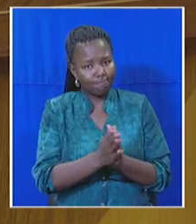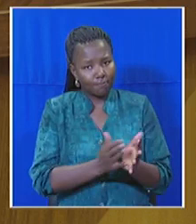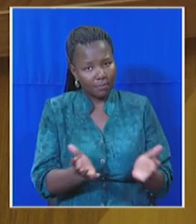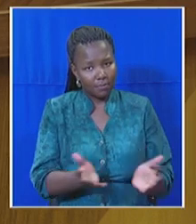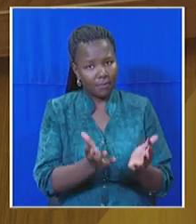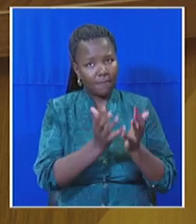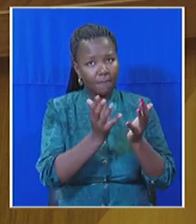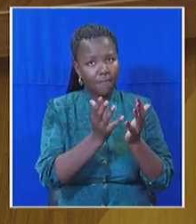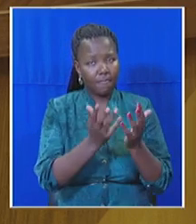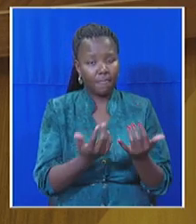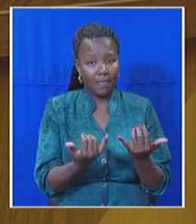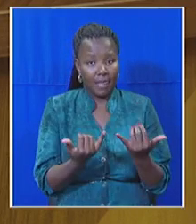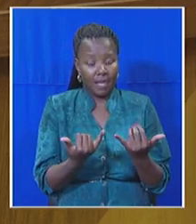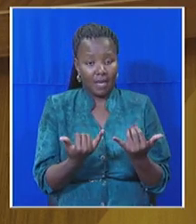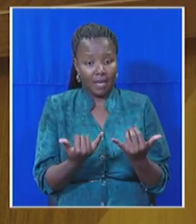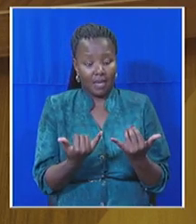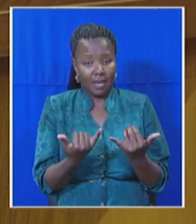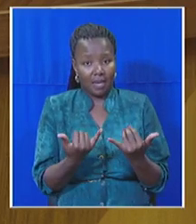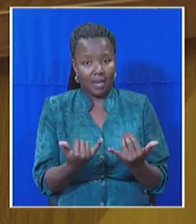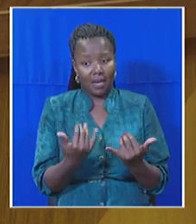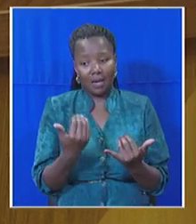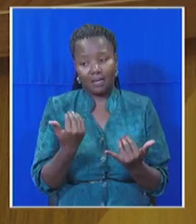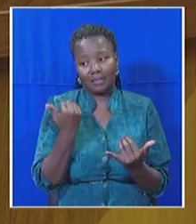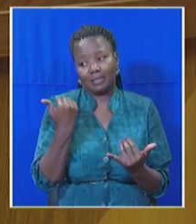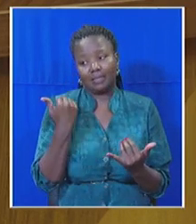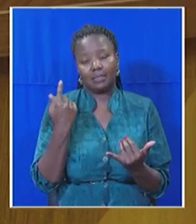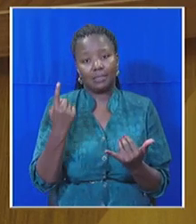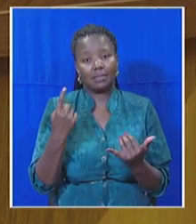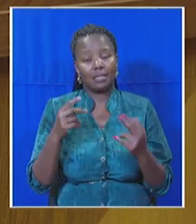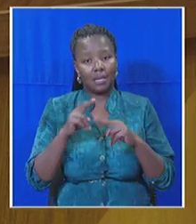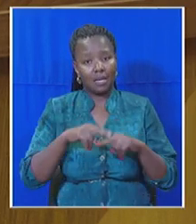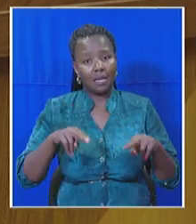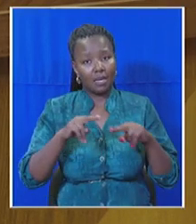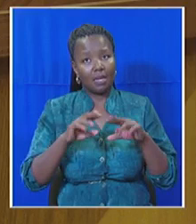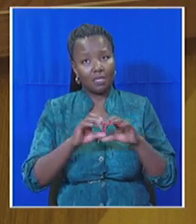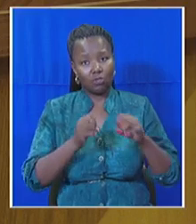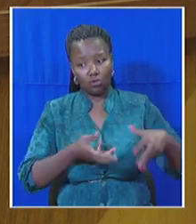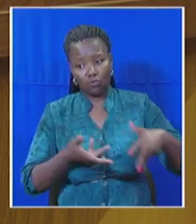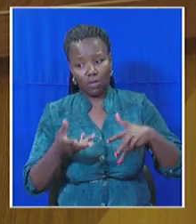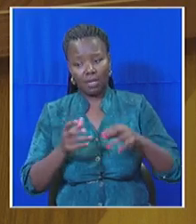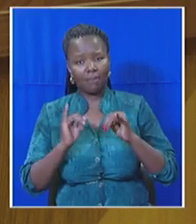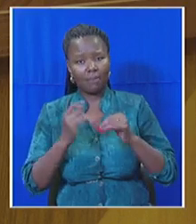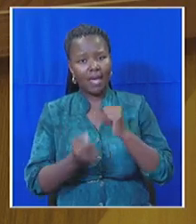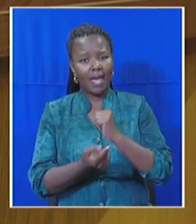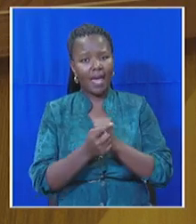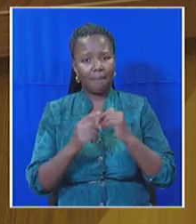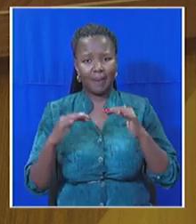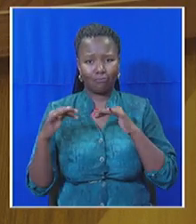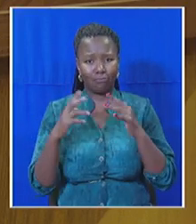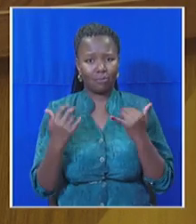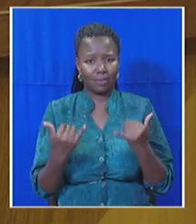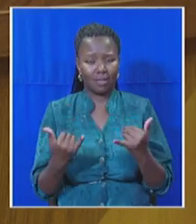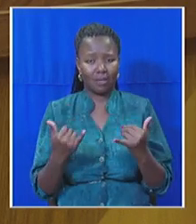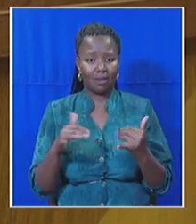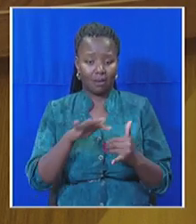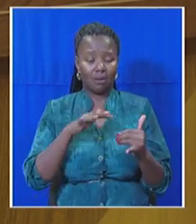political furor that erupted on the eve of our national rugby team's departure for the World Cup has forcefully brought